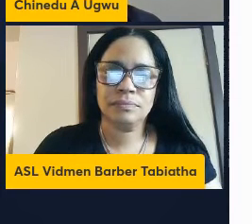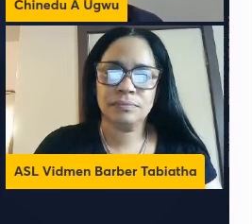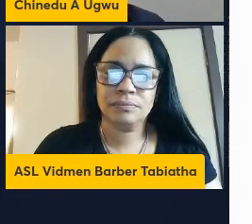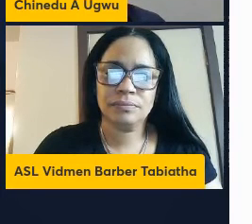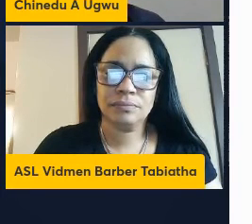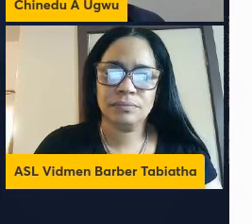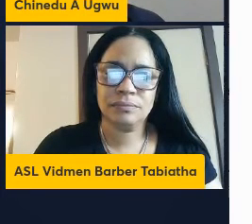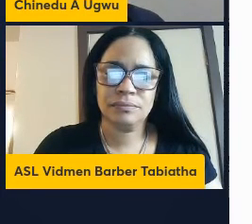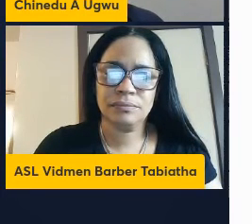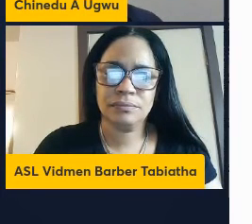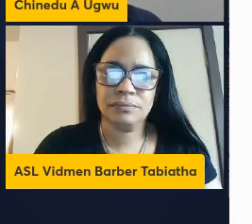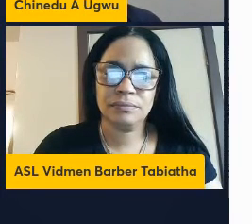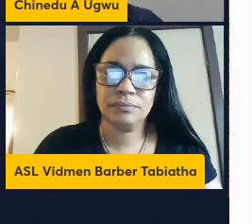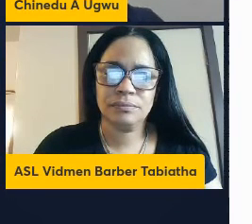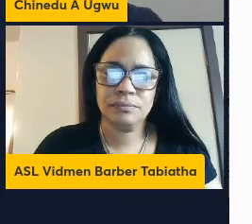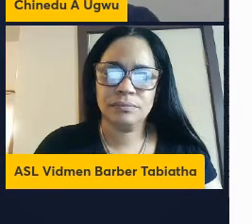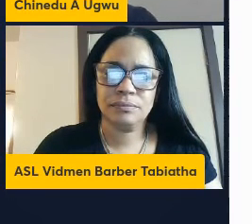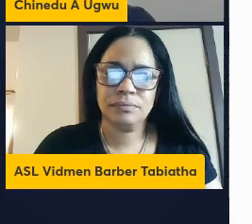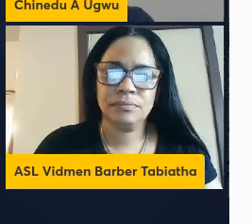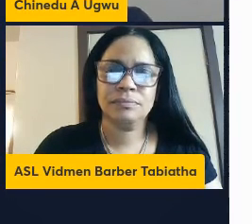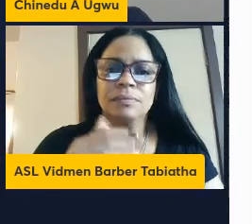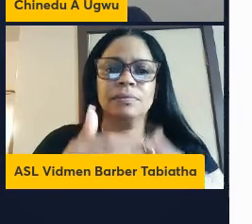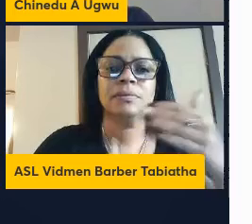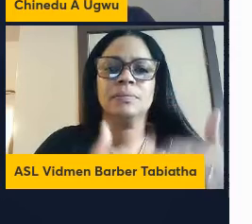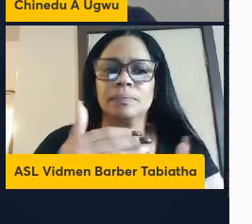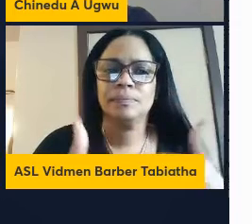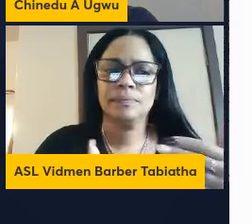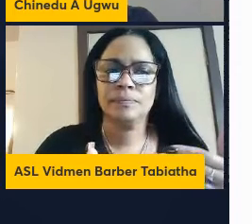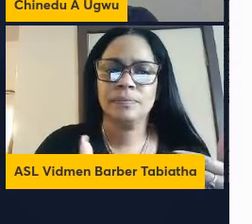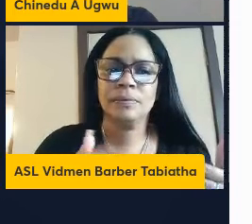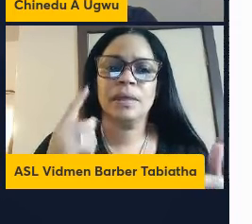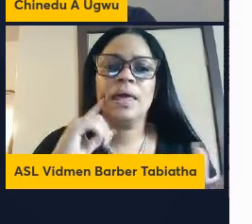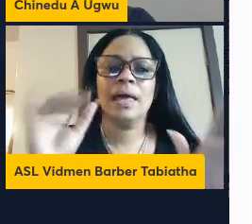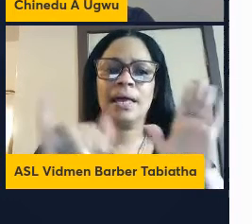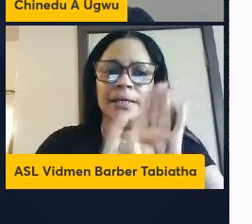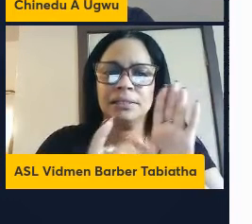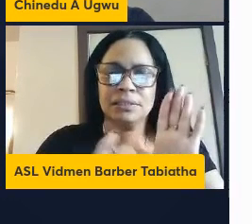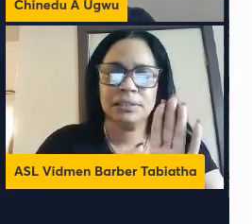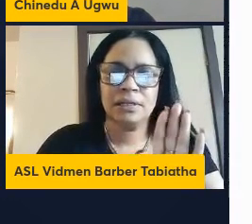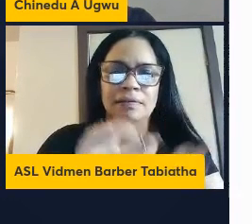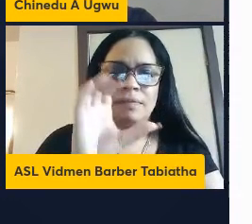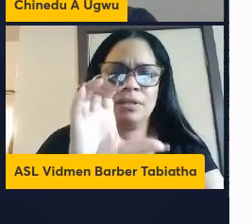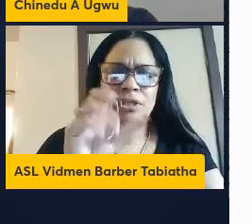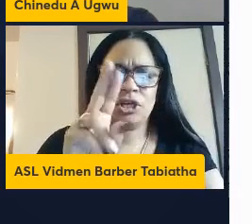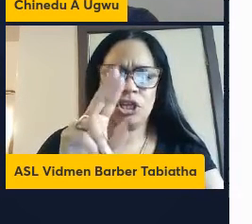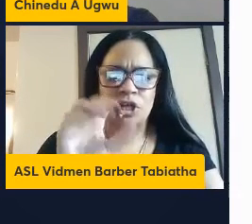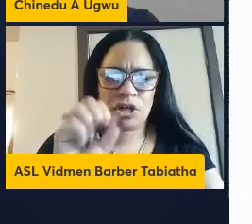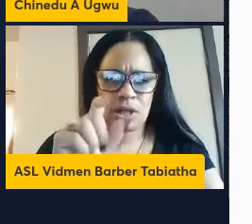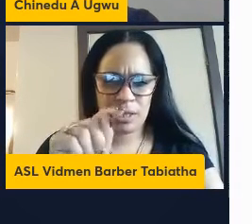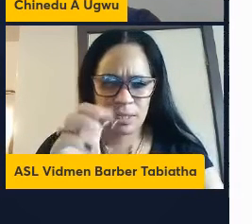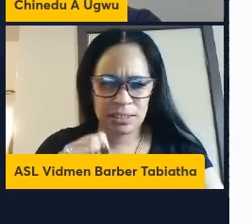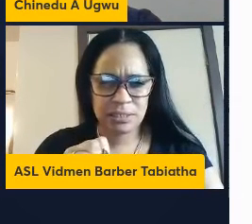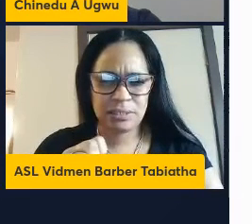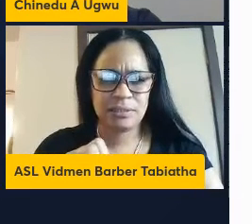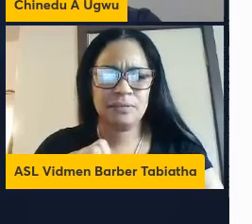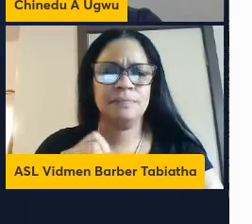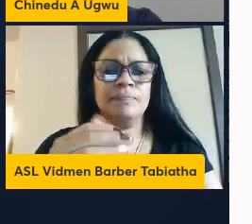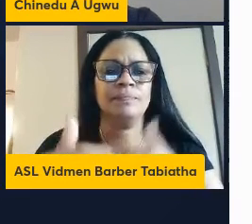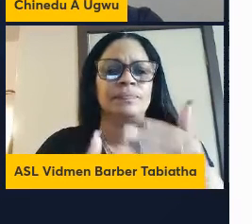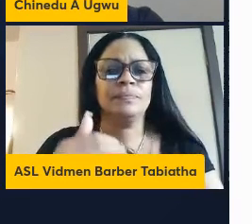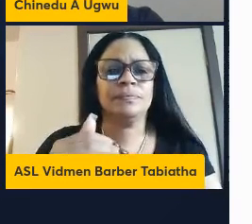Infectious Diseases. So the title of my talk will be Identifying the Correlation of Protective Immunity to Viral Pathogens.